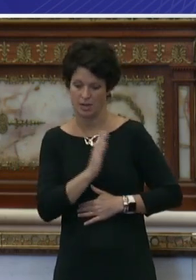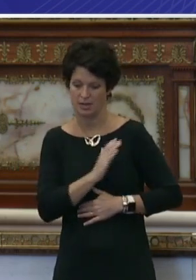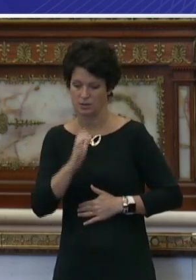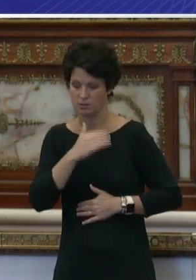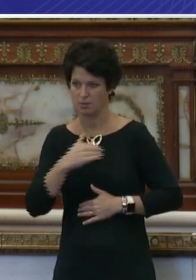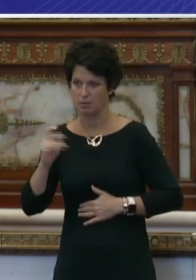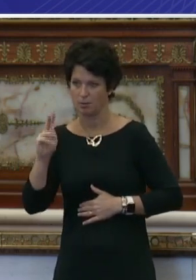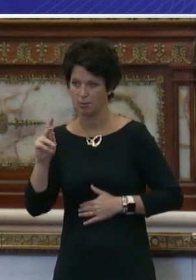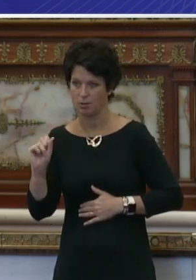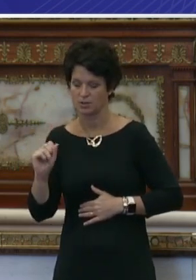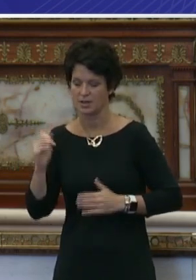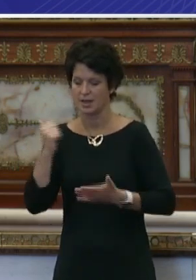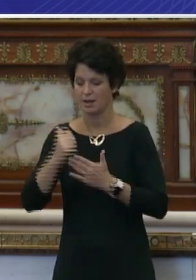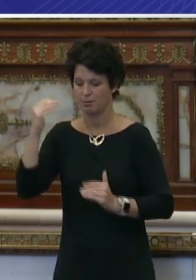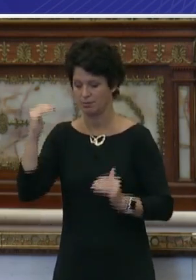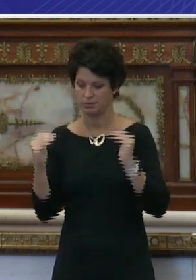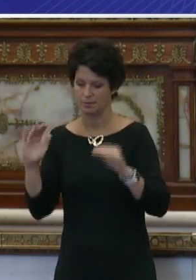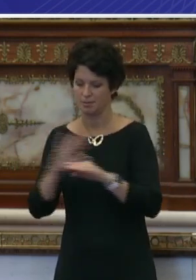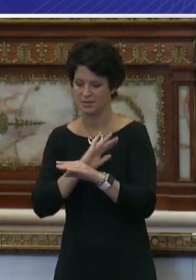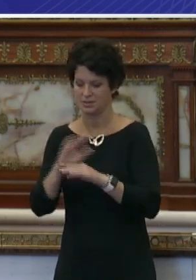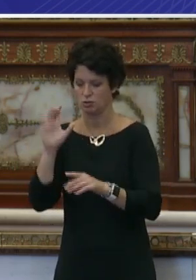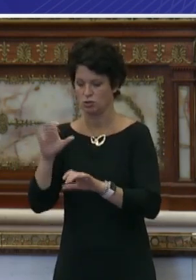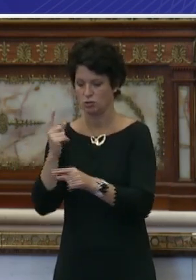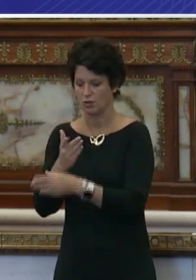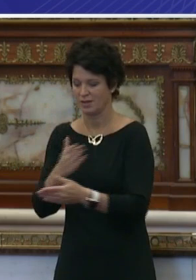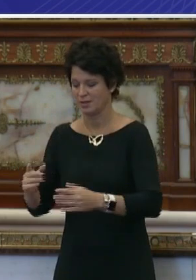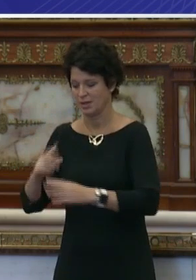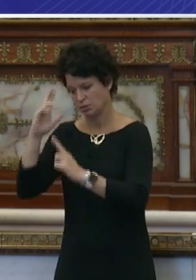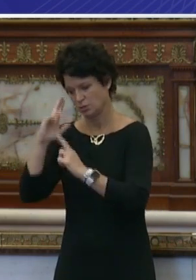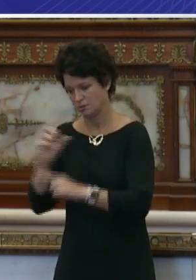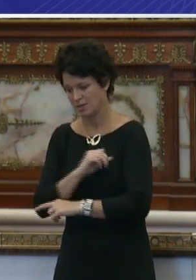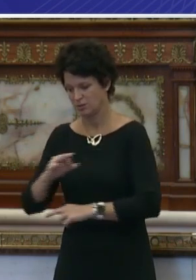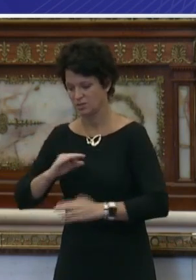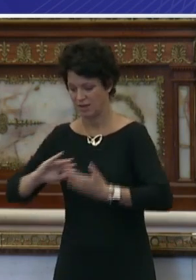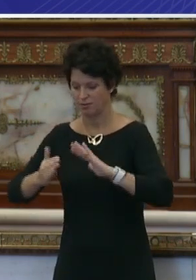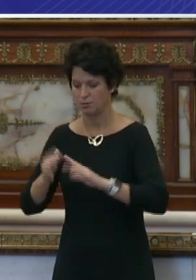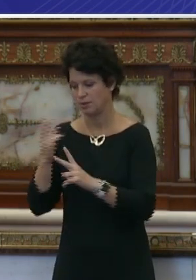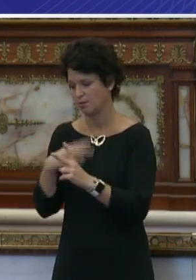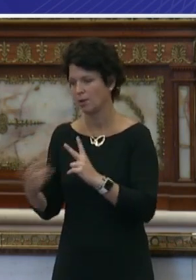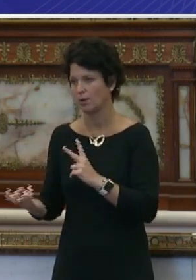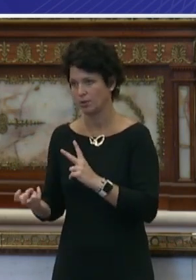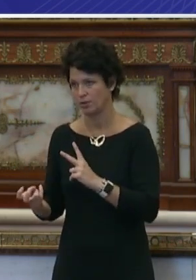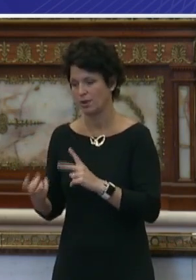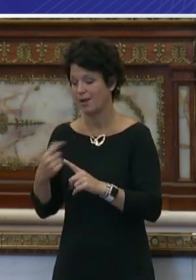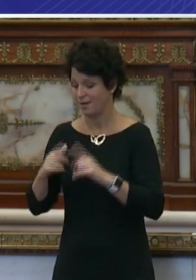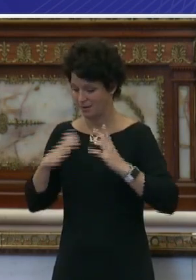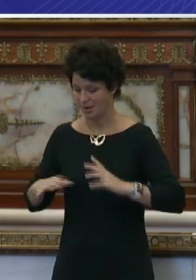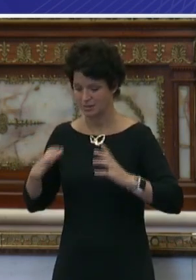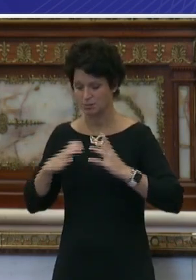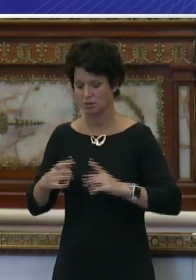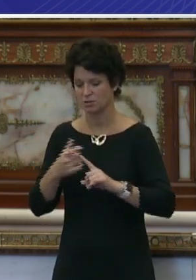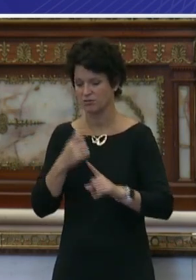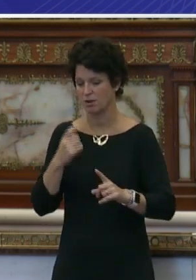would help level the playing field for businesses who do the right thing to protect their staff and communities. and customers from sick employees by giving paid sick